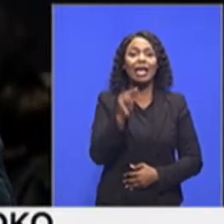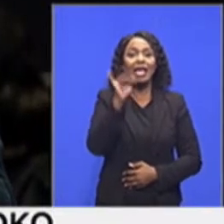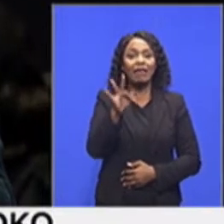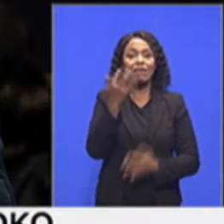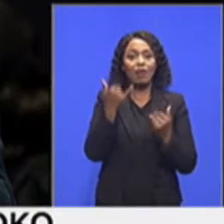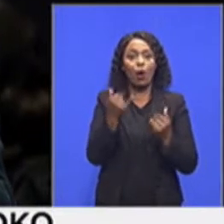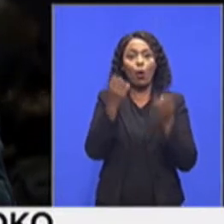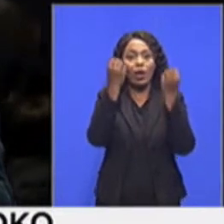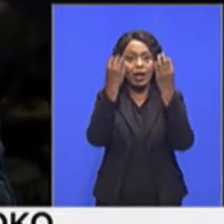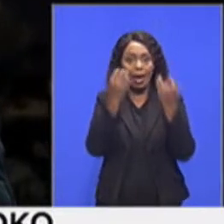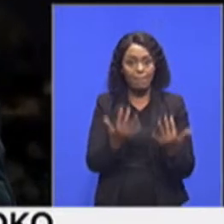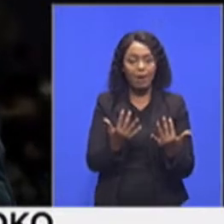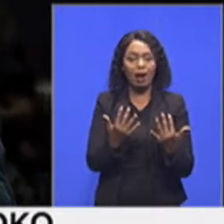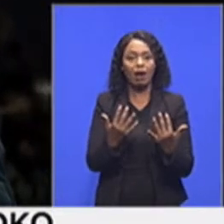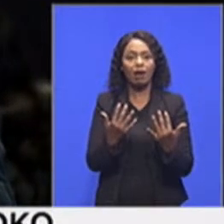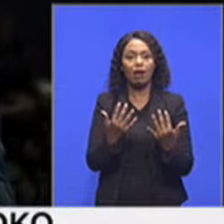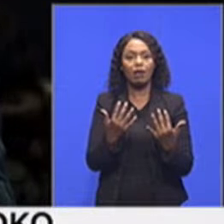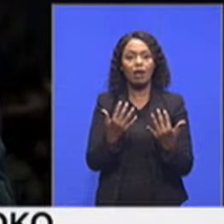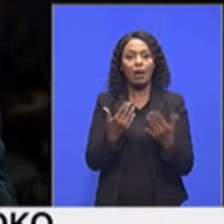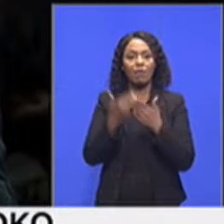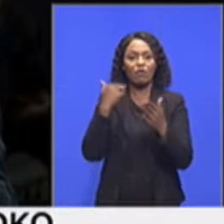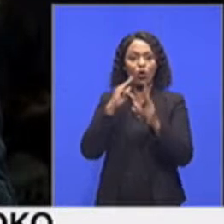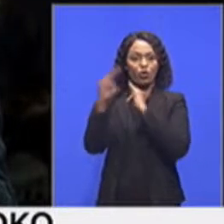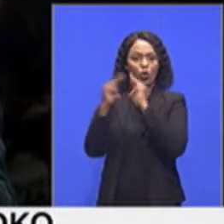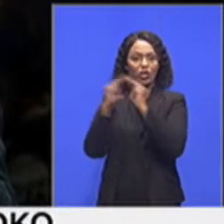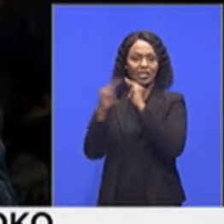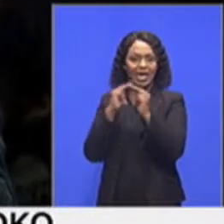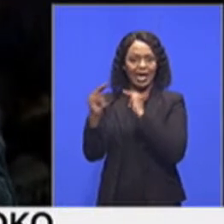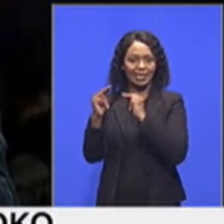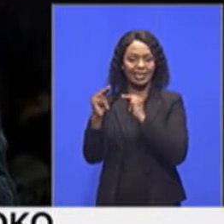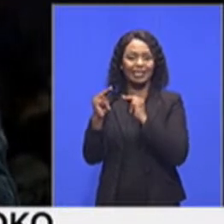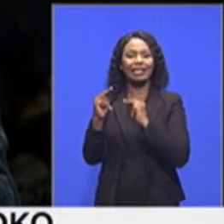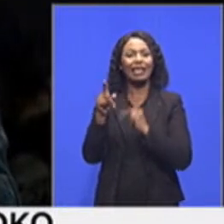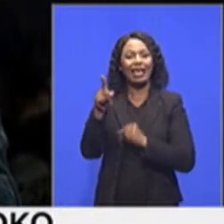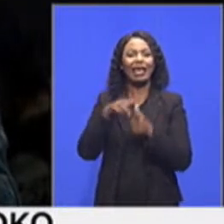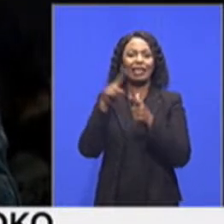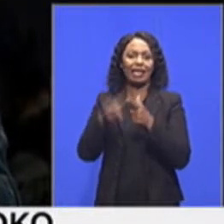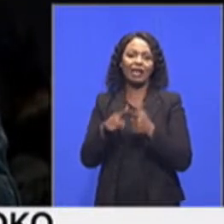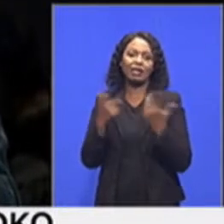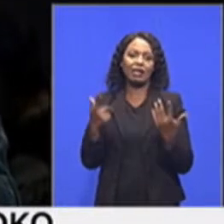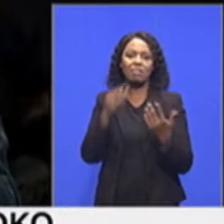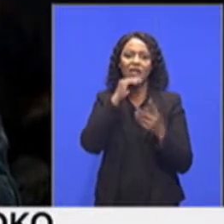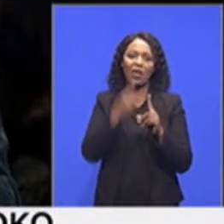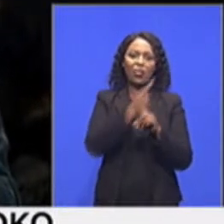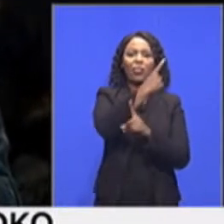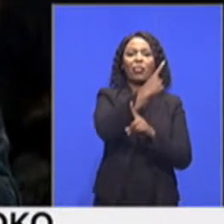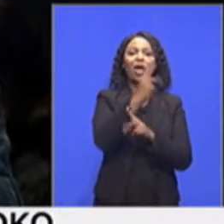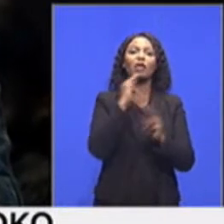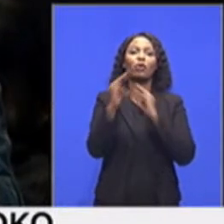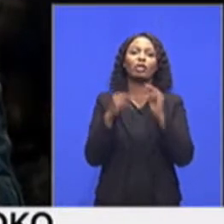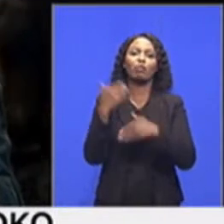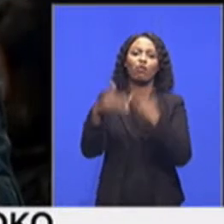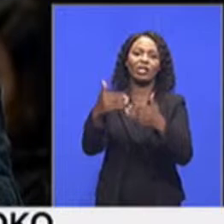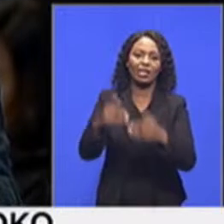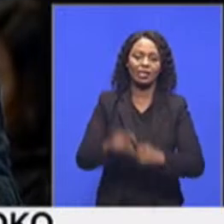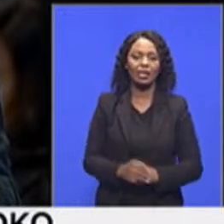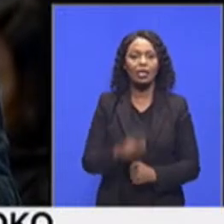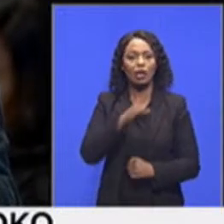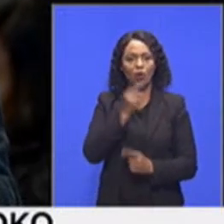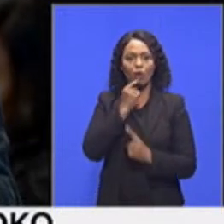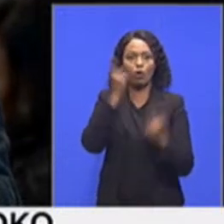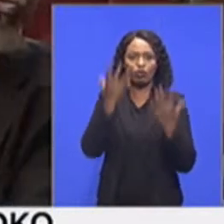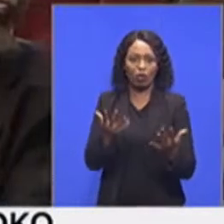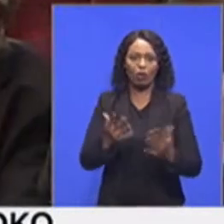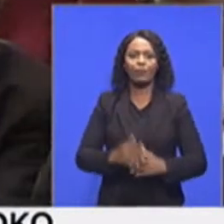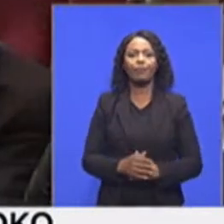number before the negotiations, we're preempting the negotiation process. Our